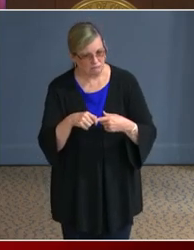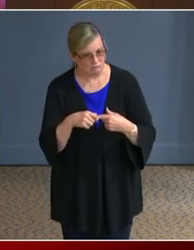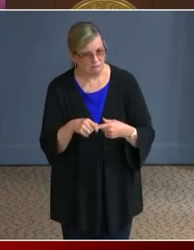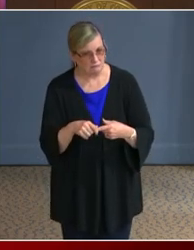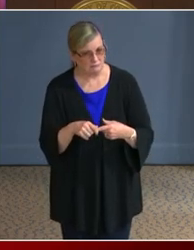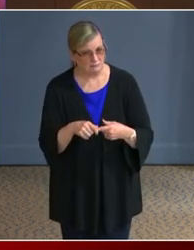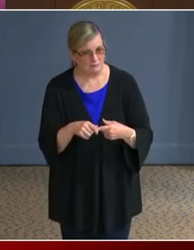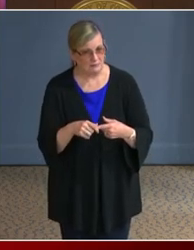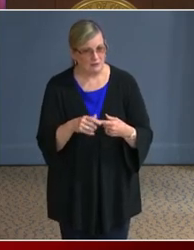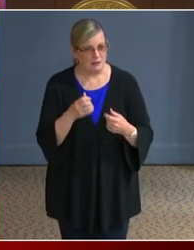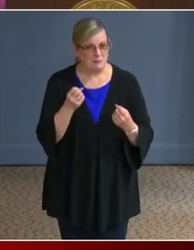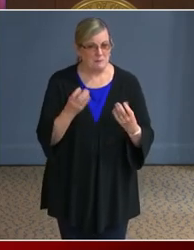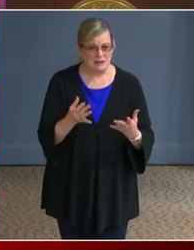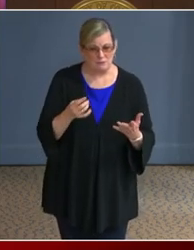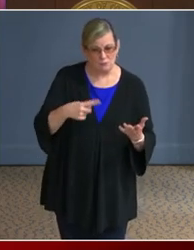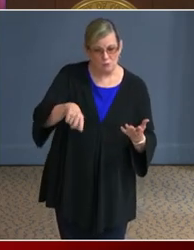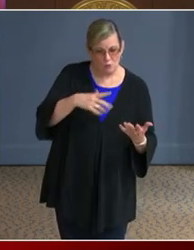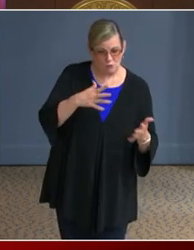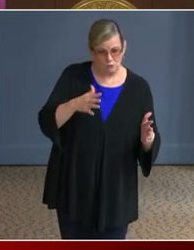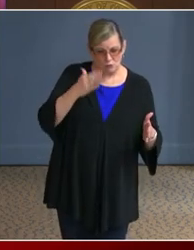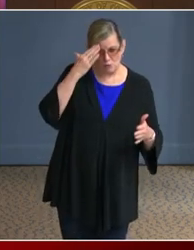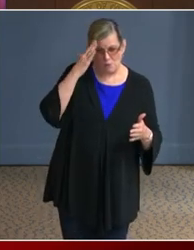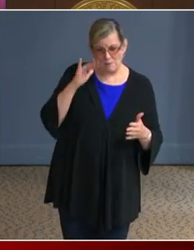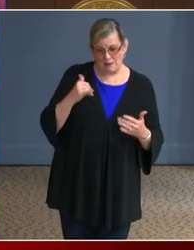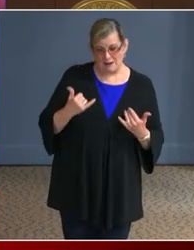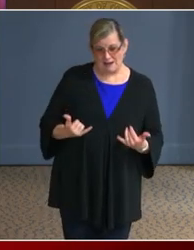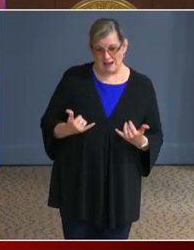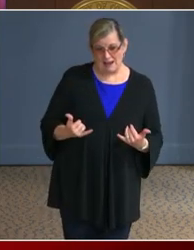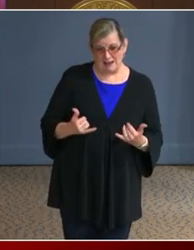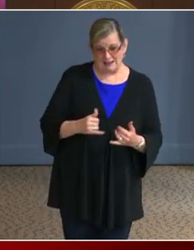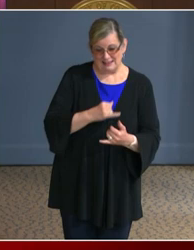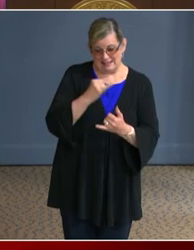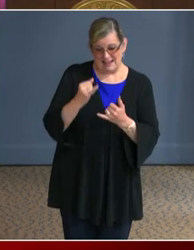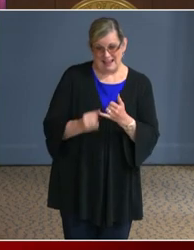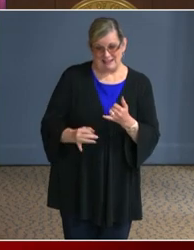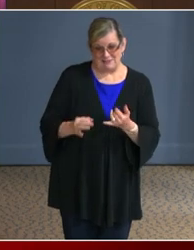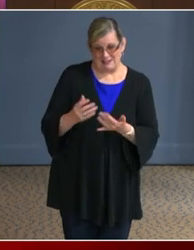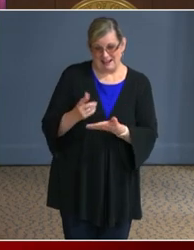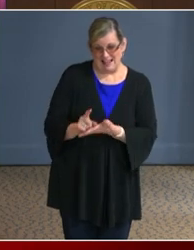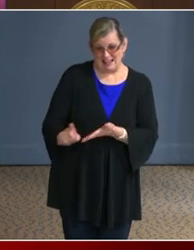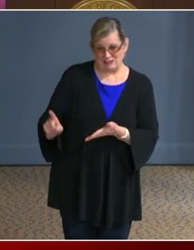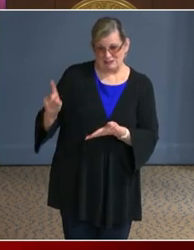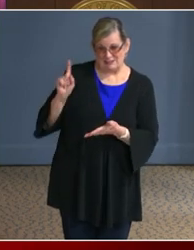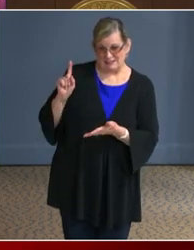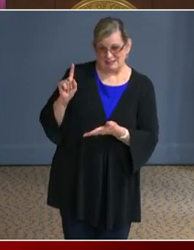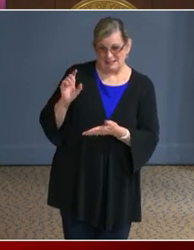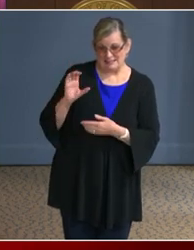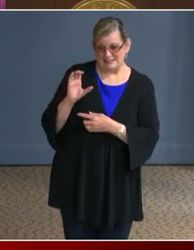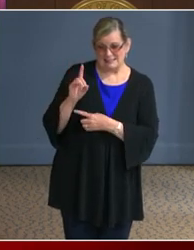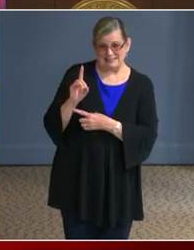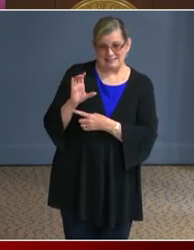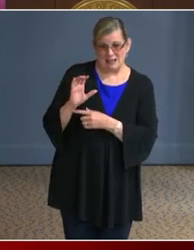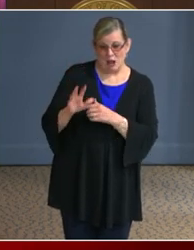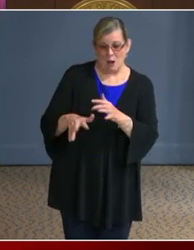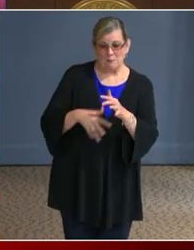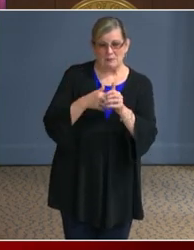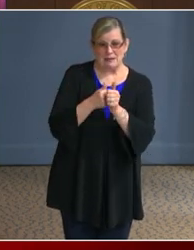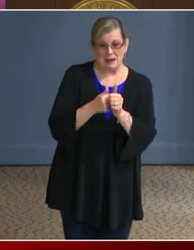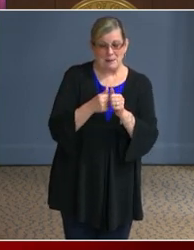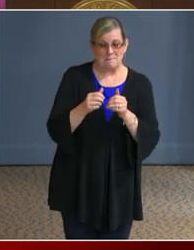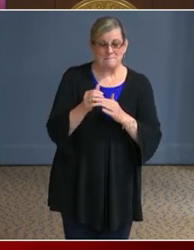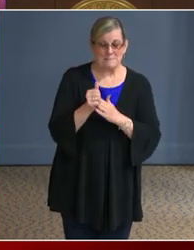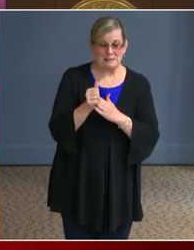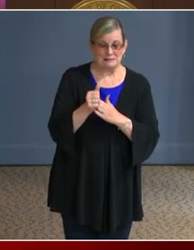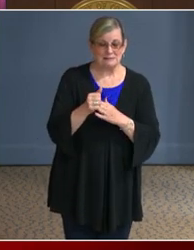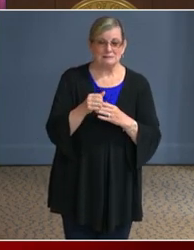of you know by now, of course, at the end of last week, the CDC updated its mask guidance. So